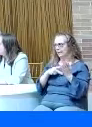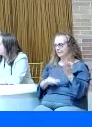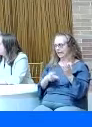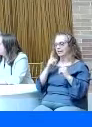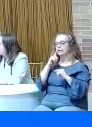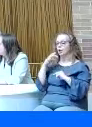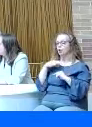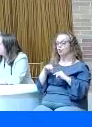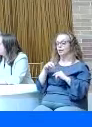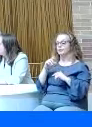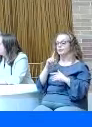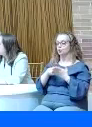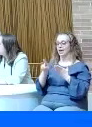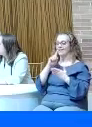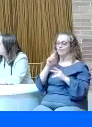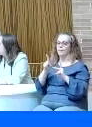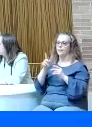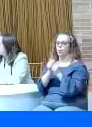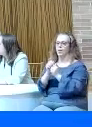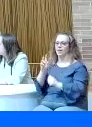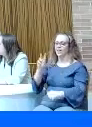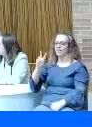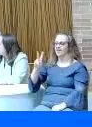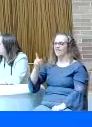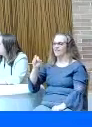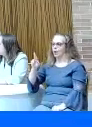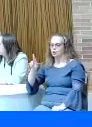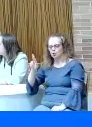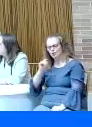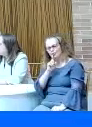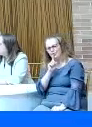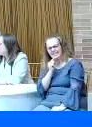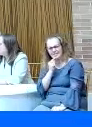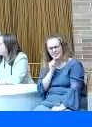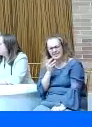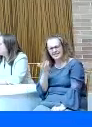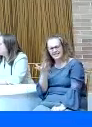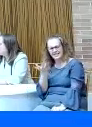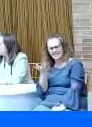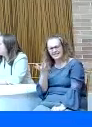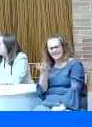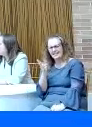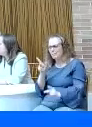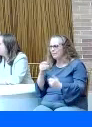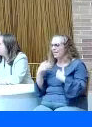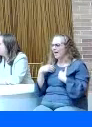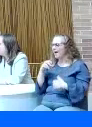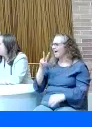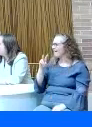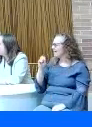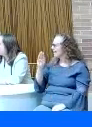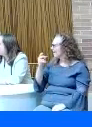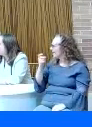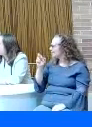people who have vouchers really really guys credit checks who people have vouchers